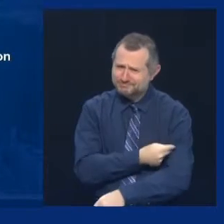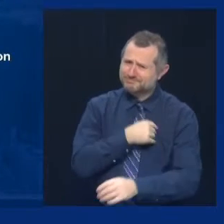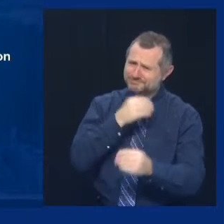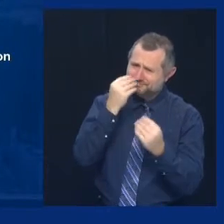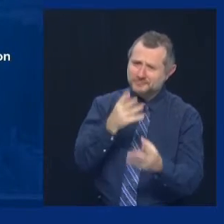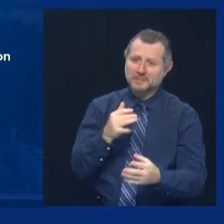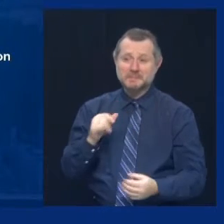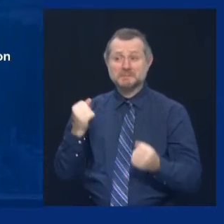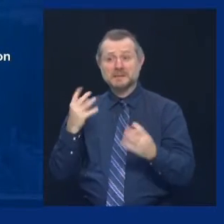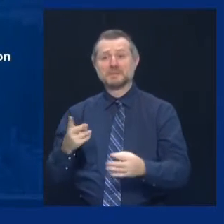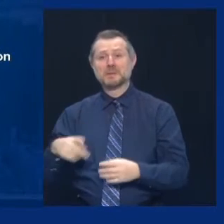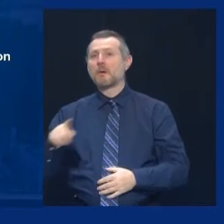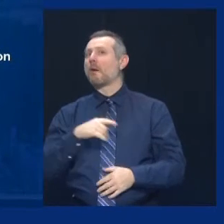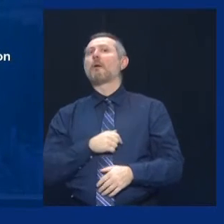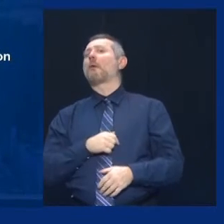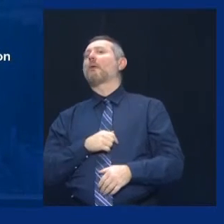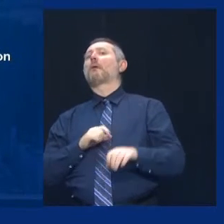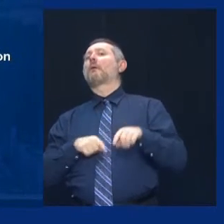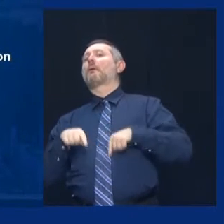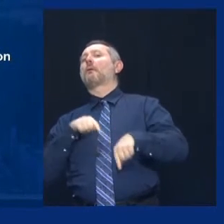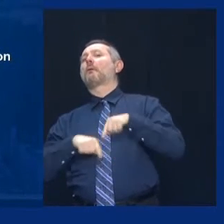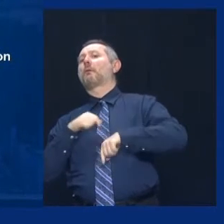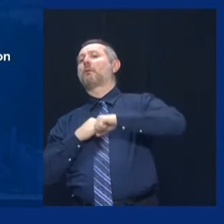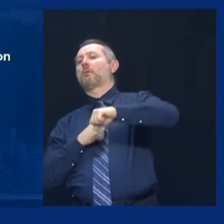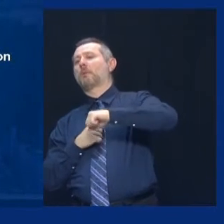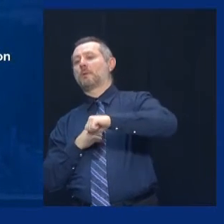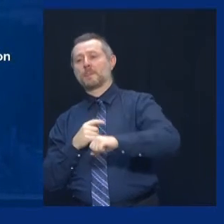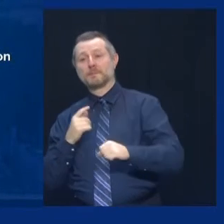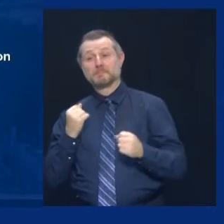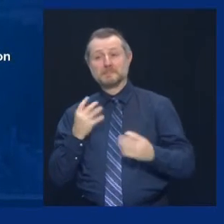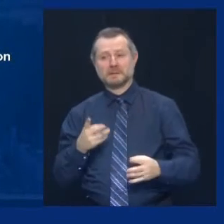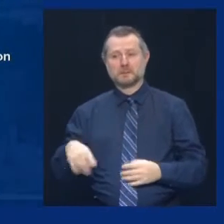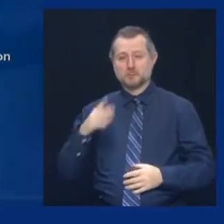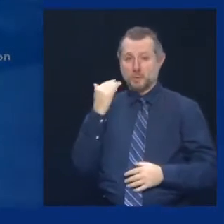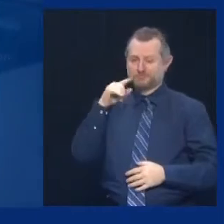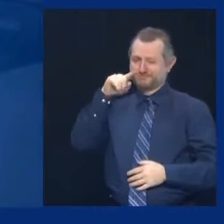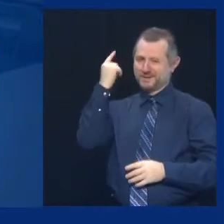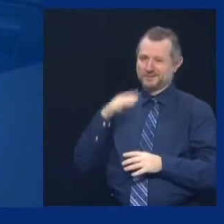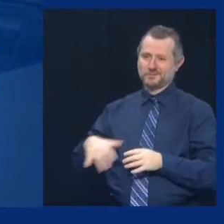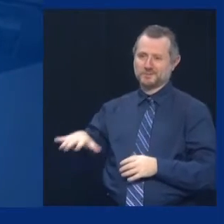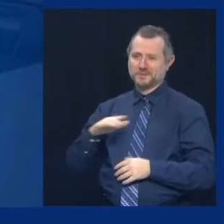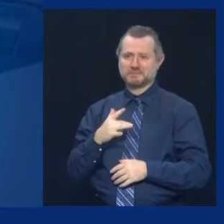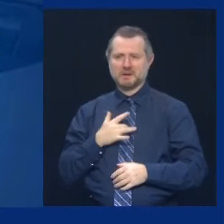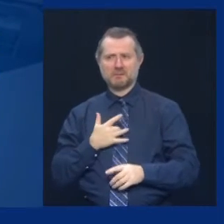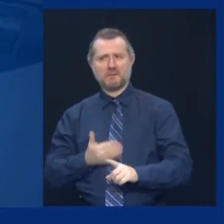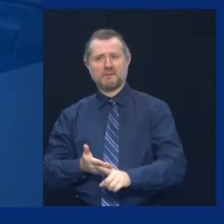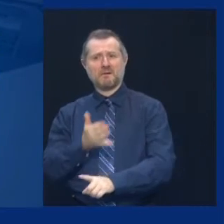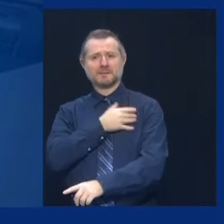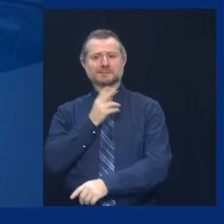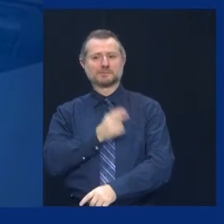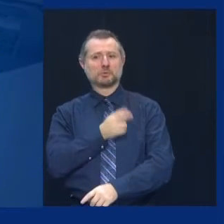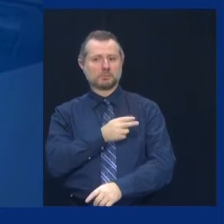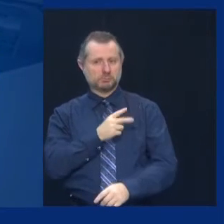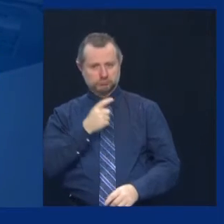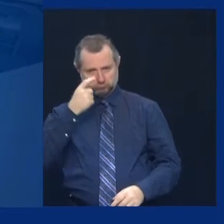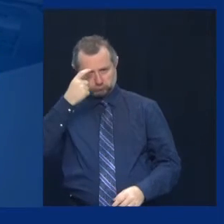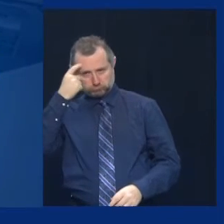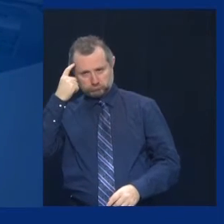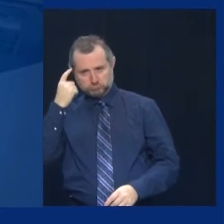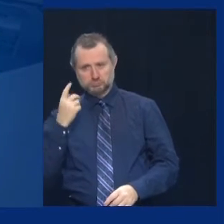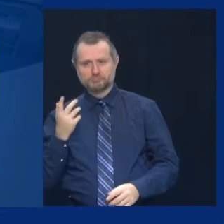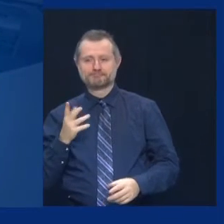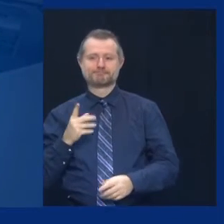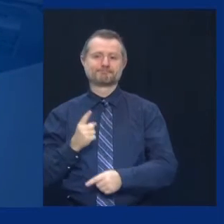real resistance to taking this vaccine, especially in the Black community. And there's a history that would give one a right to be